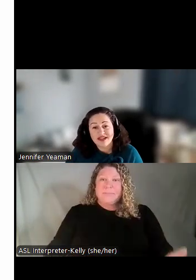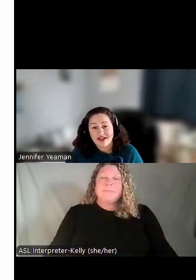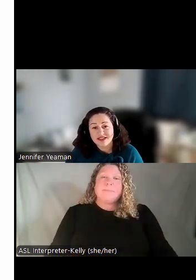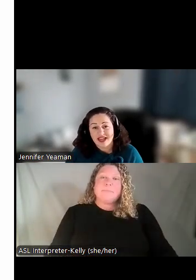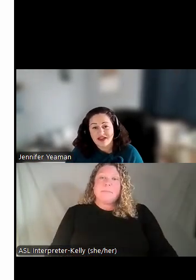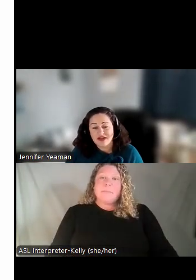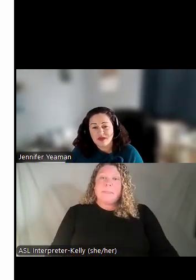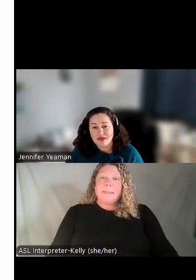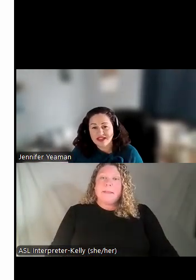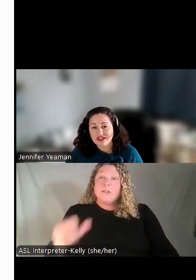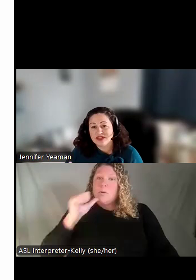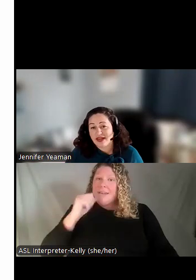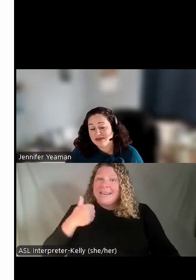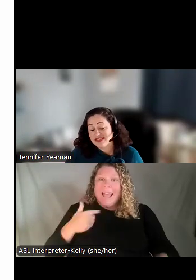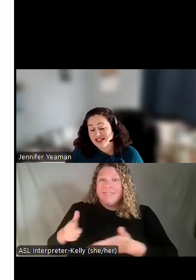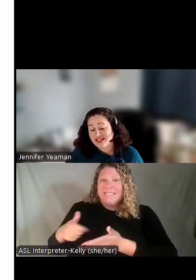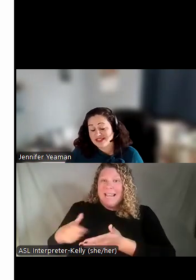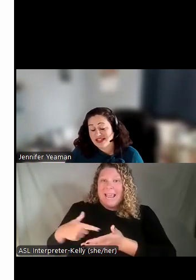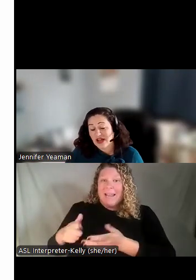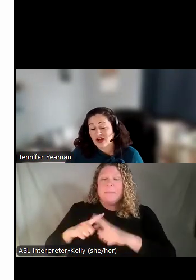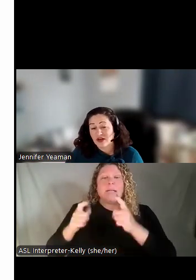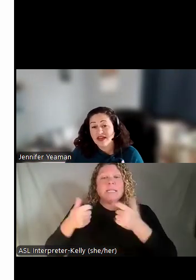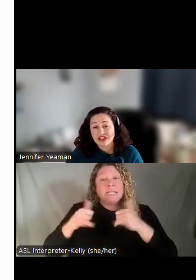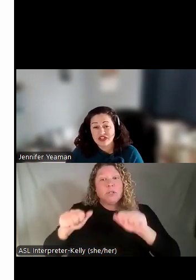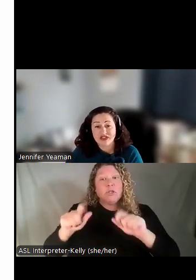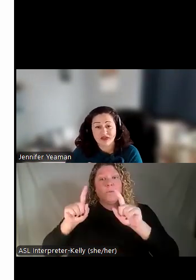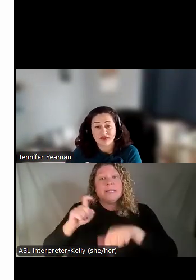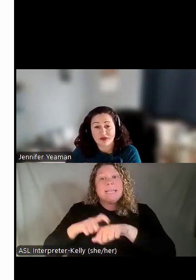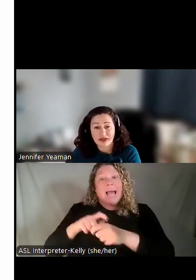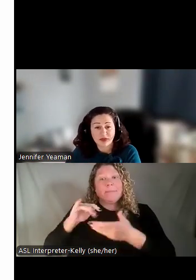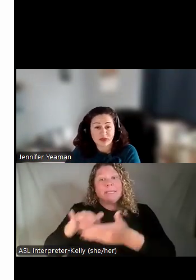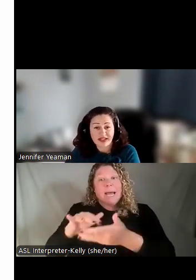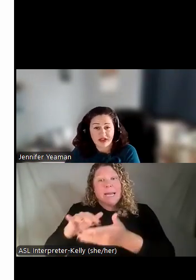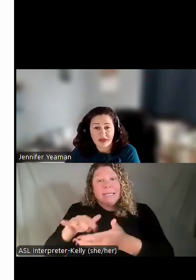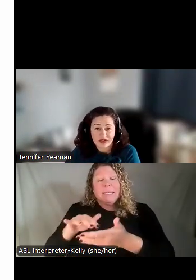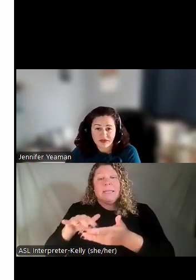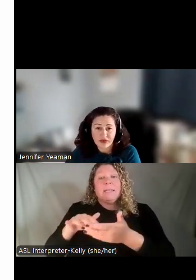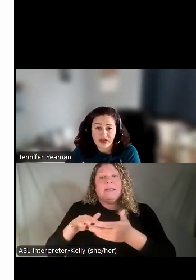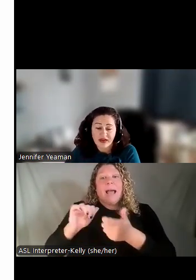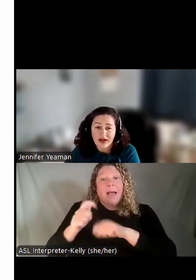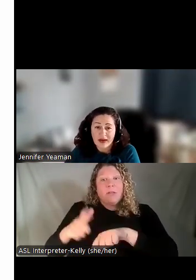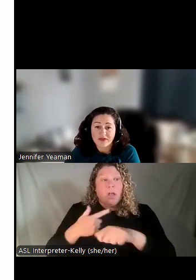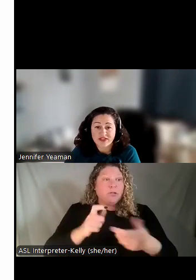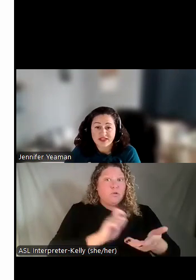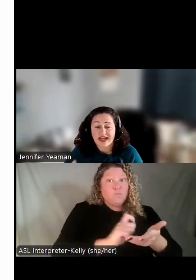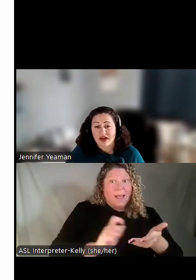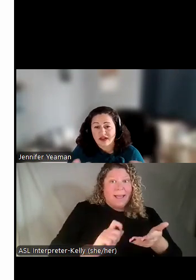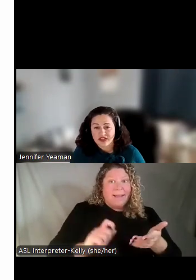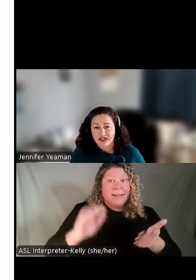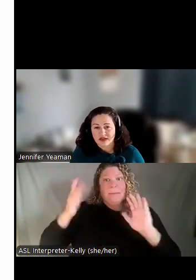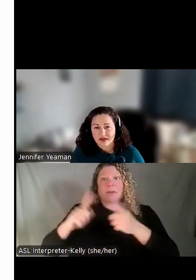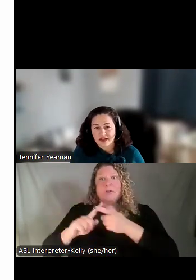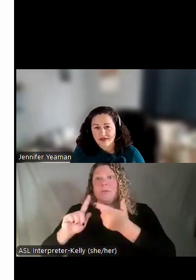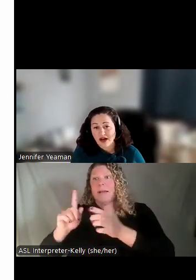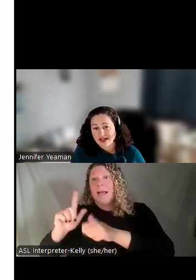even though we didn't have the scanner, we could do a time study to see how long it took for people to write down their info versus how long